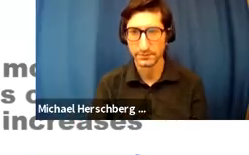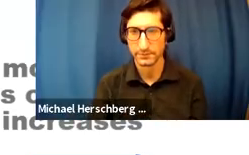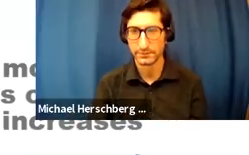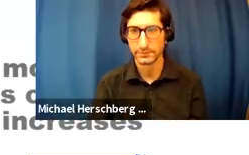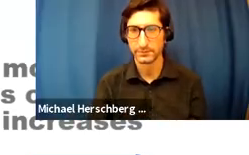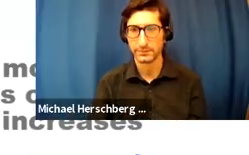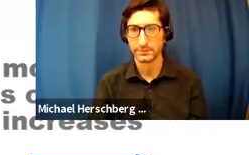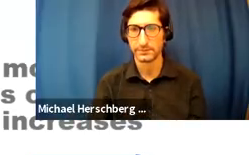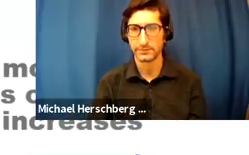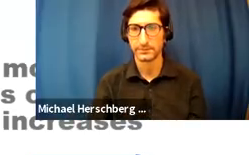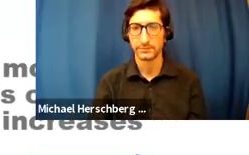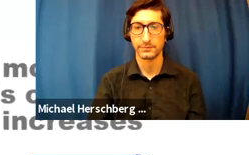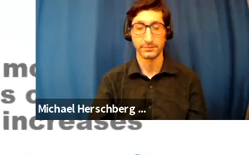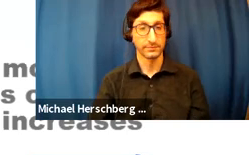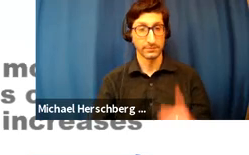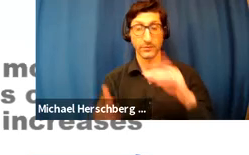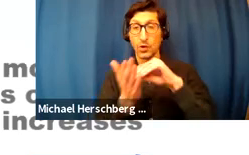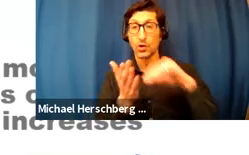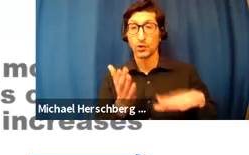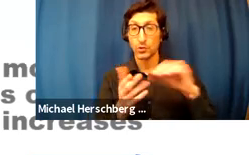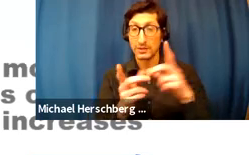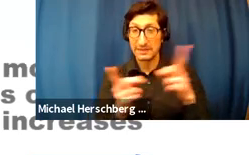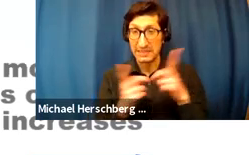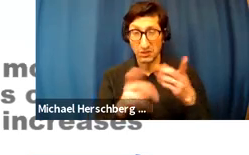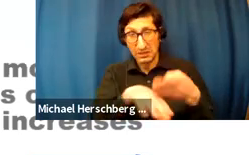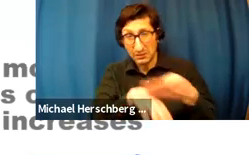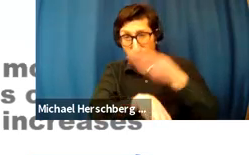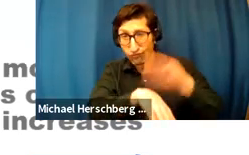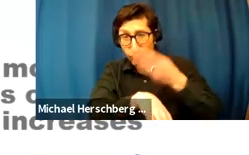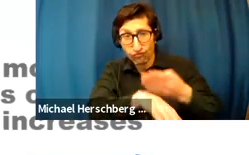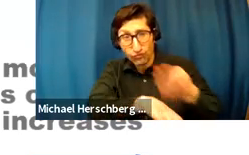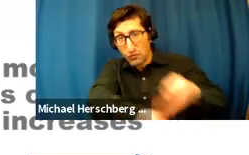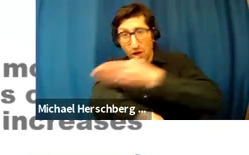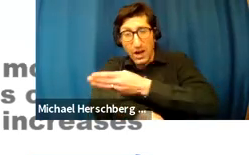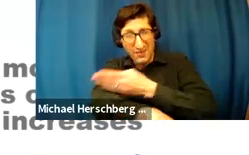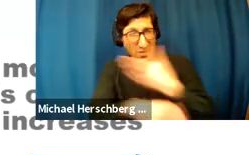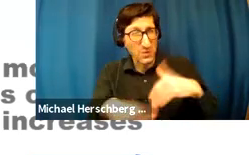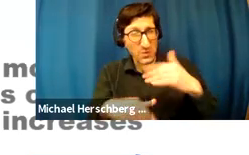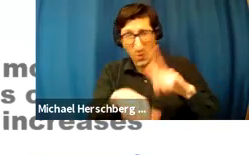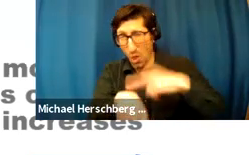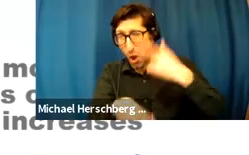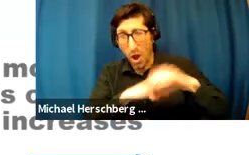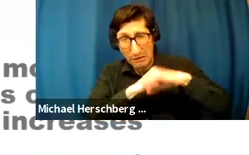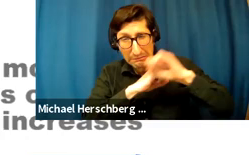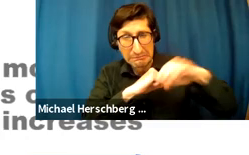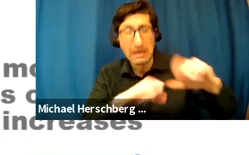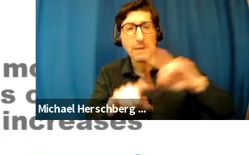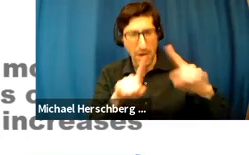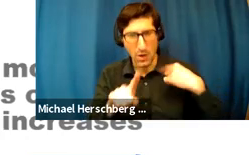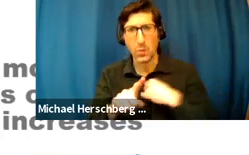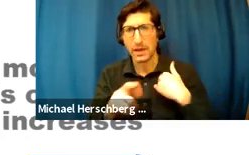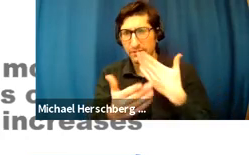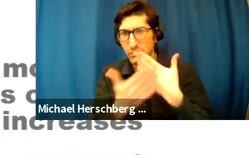The path to recovery for our students and for our district will be long, but we are in a strong financial position to launch this